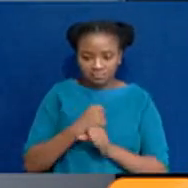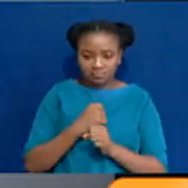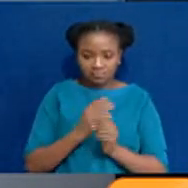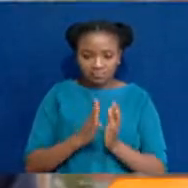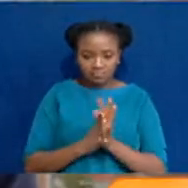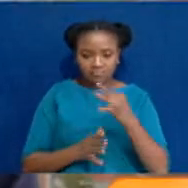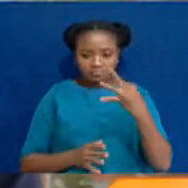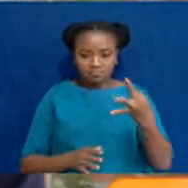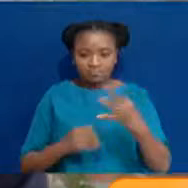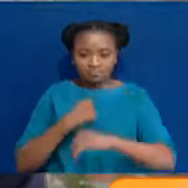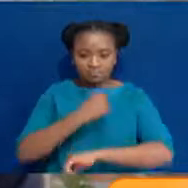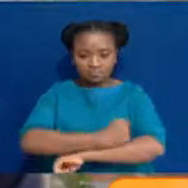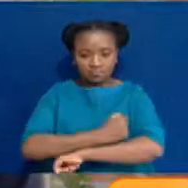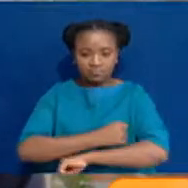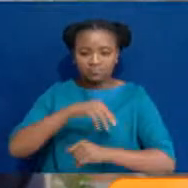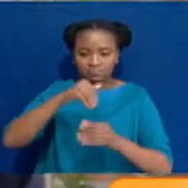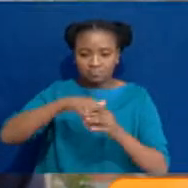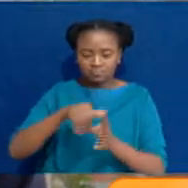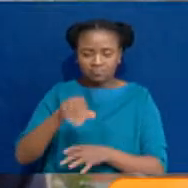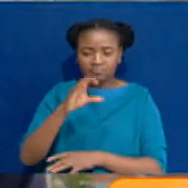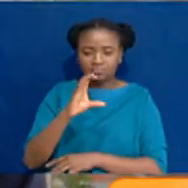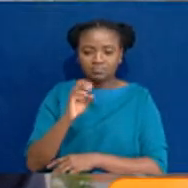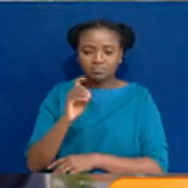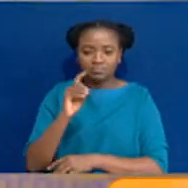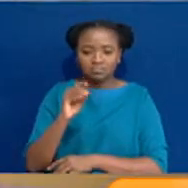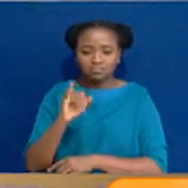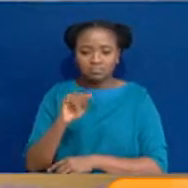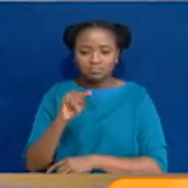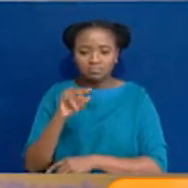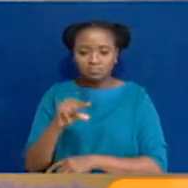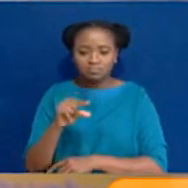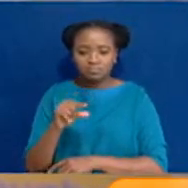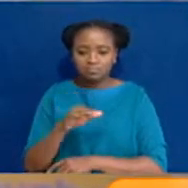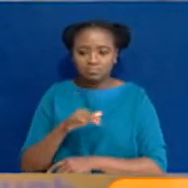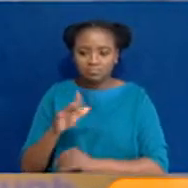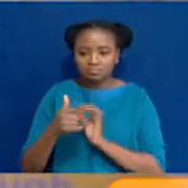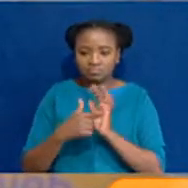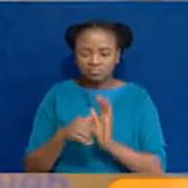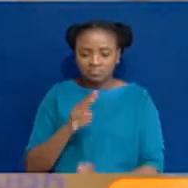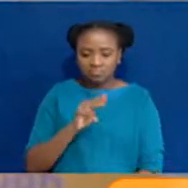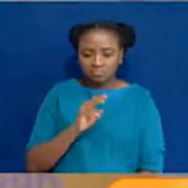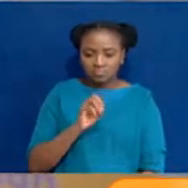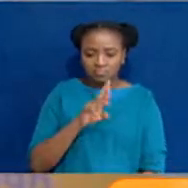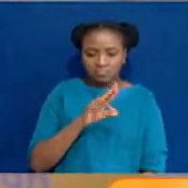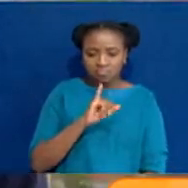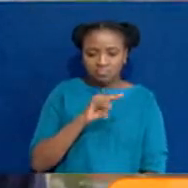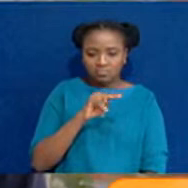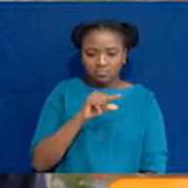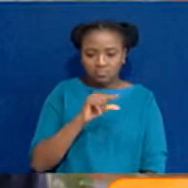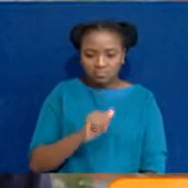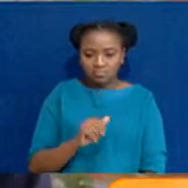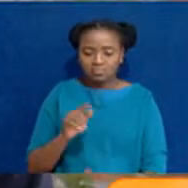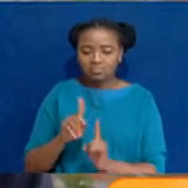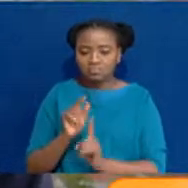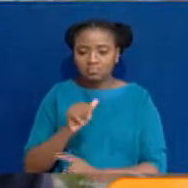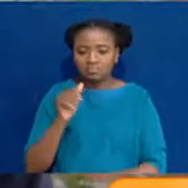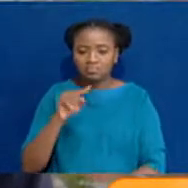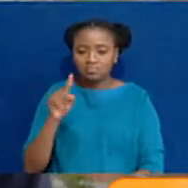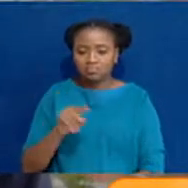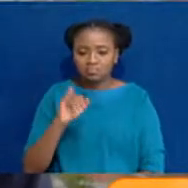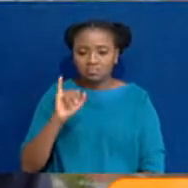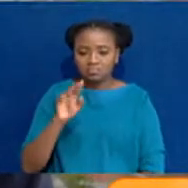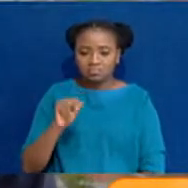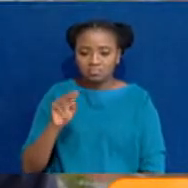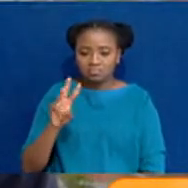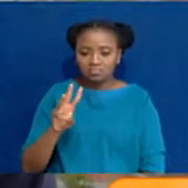two still within the coding school space. We have Moringa School and Zindua School. We've seen so many young guys come